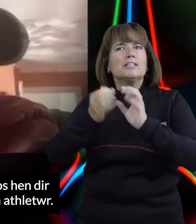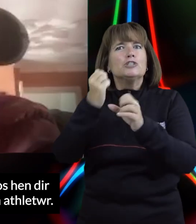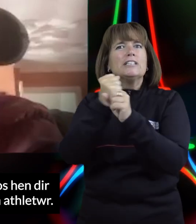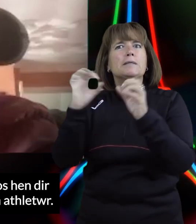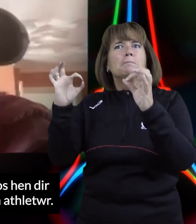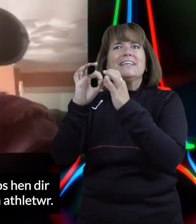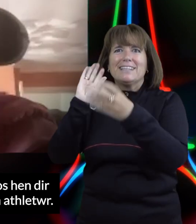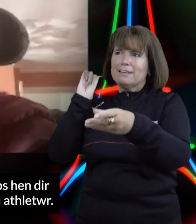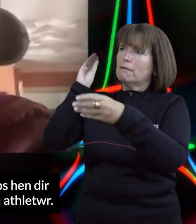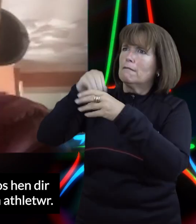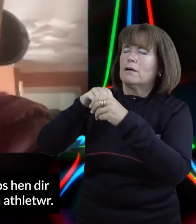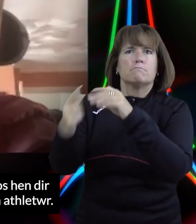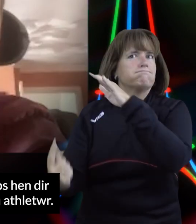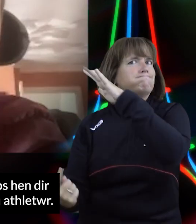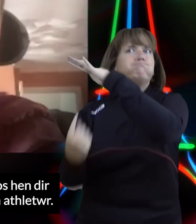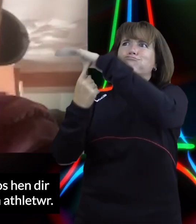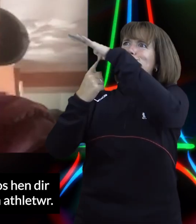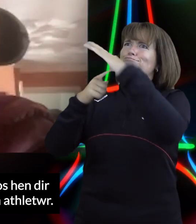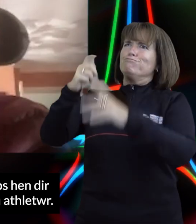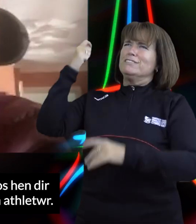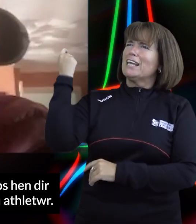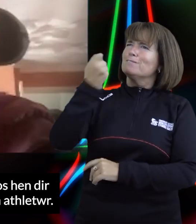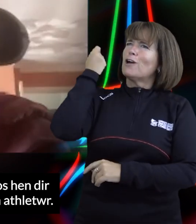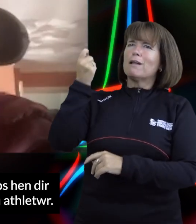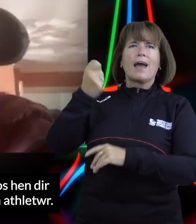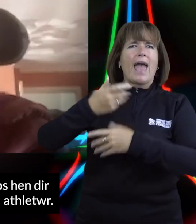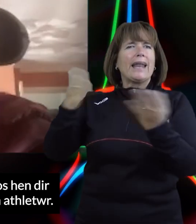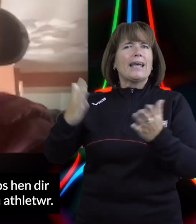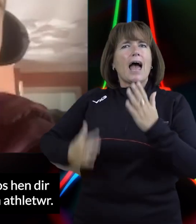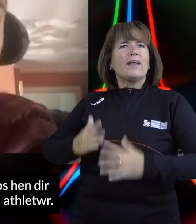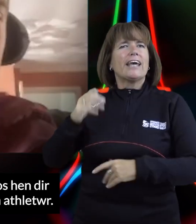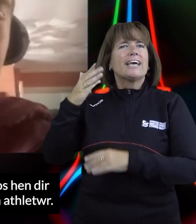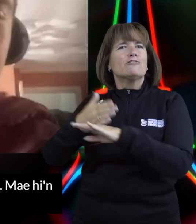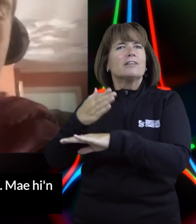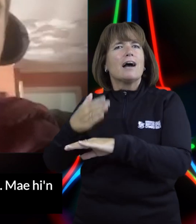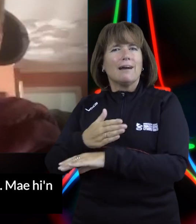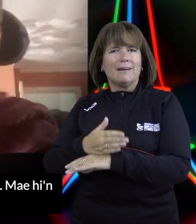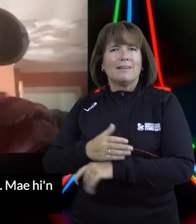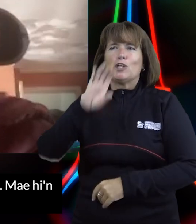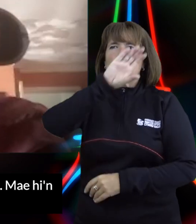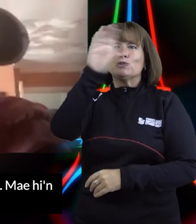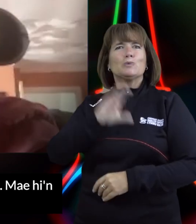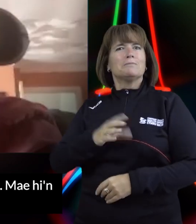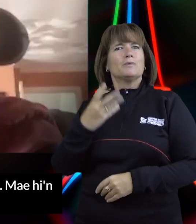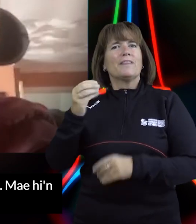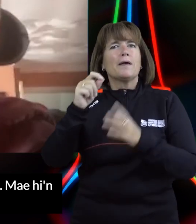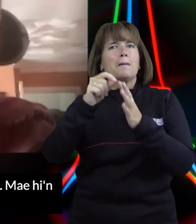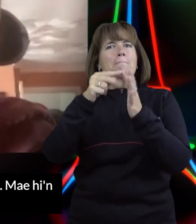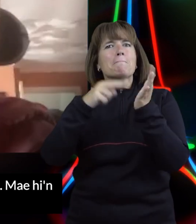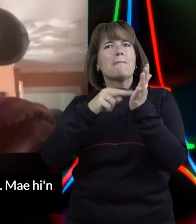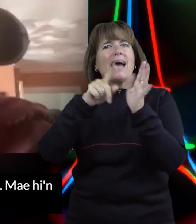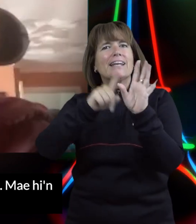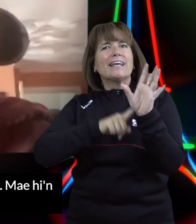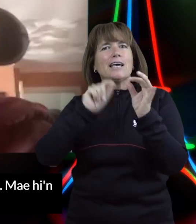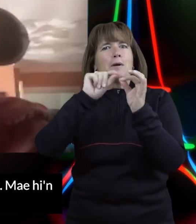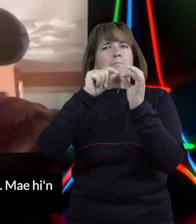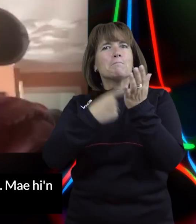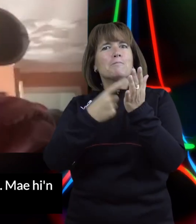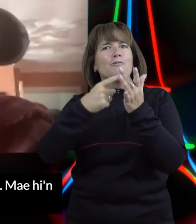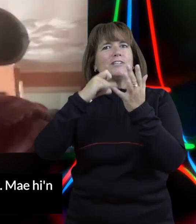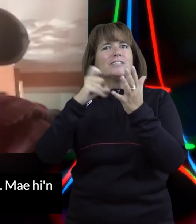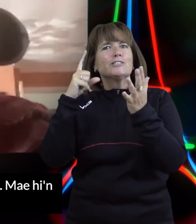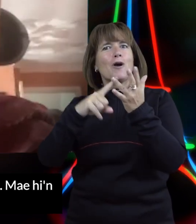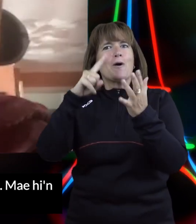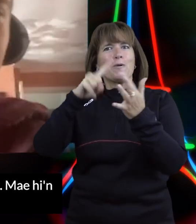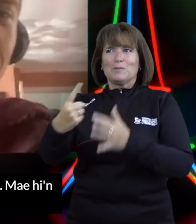obviously joining ParalympicsGB is always the pinnacle of an athlete's career. And the call up, the Zoom call with